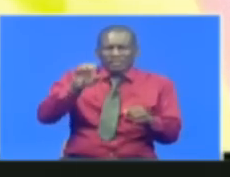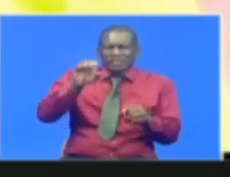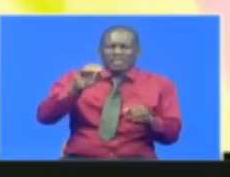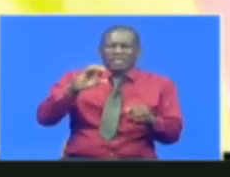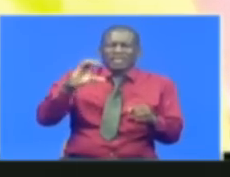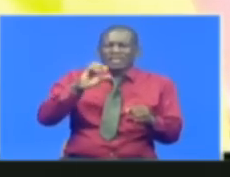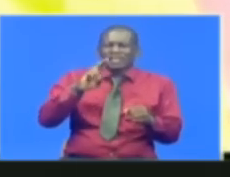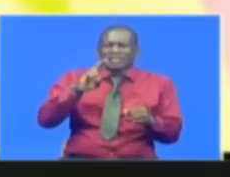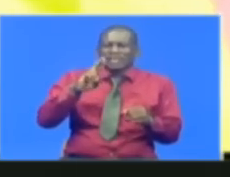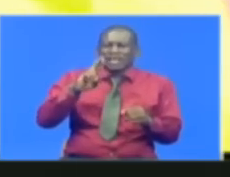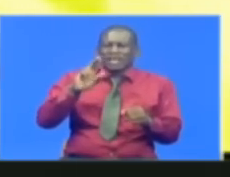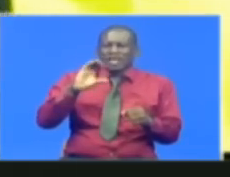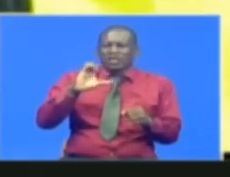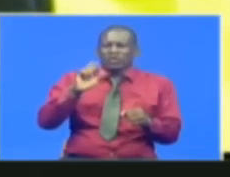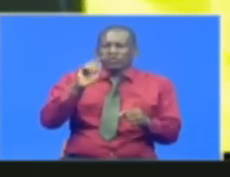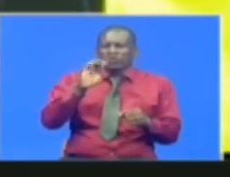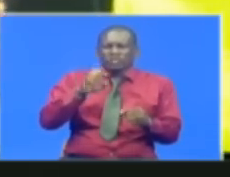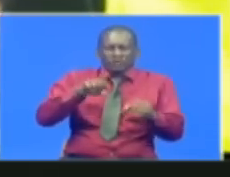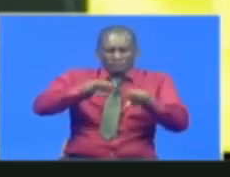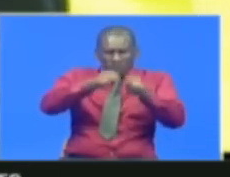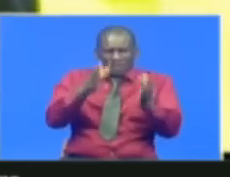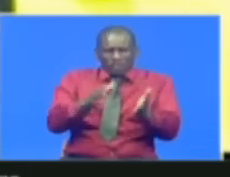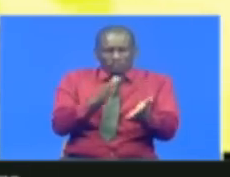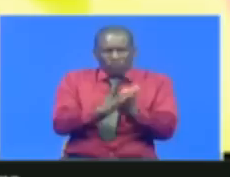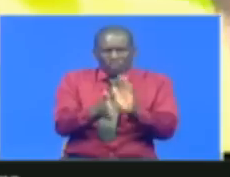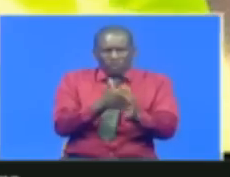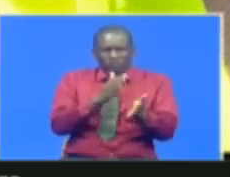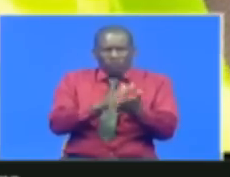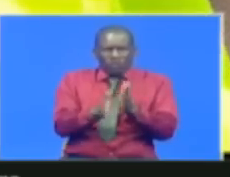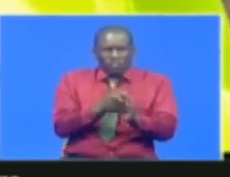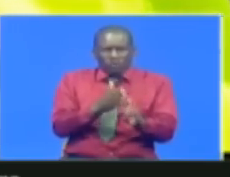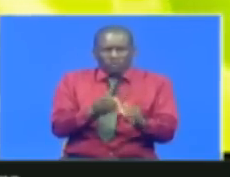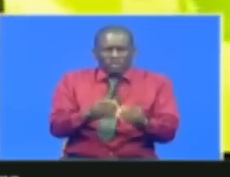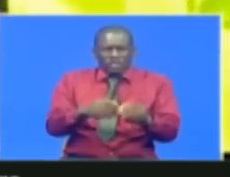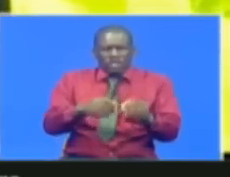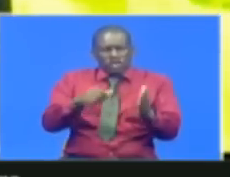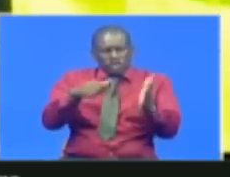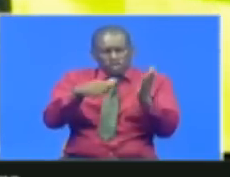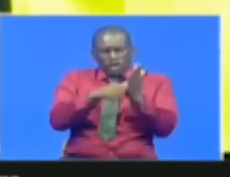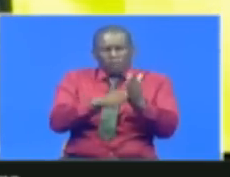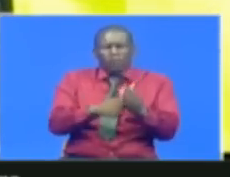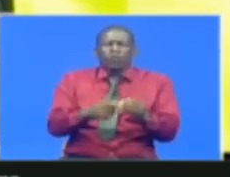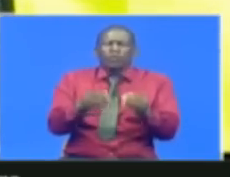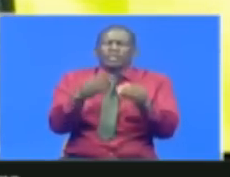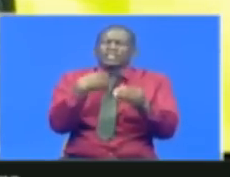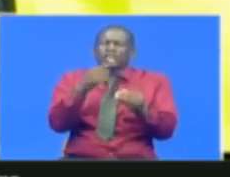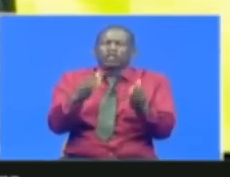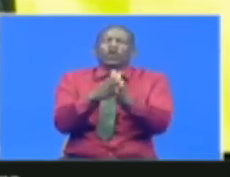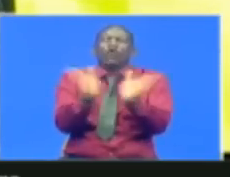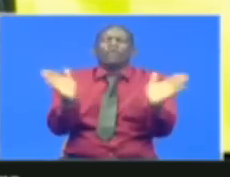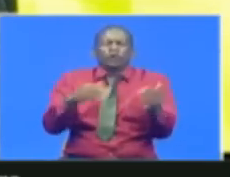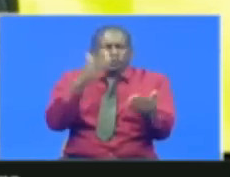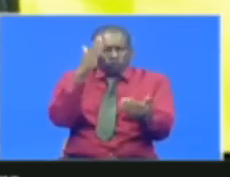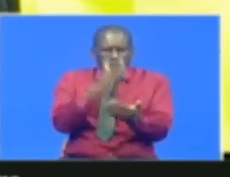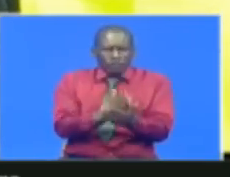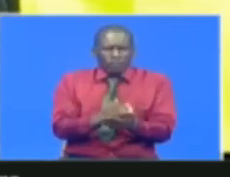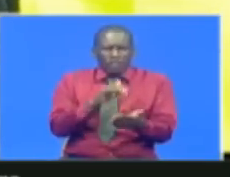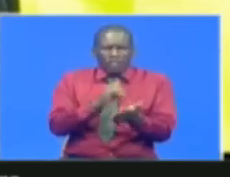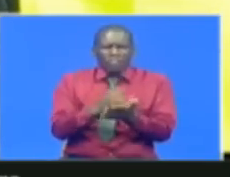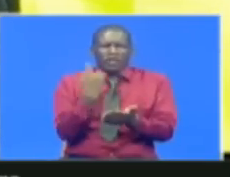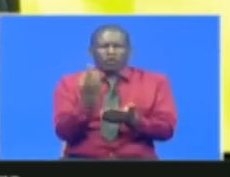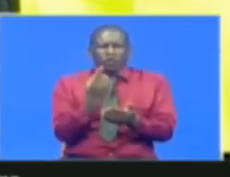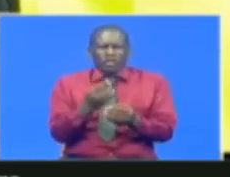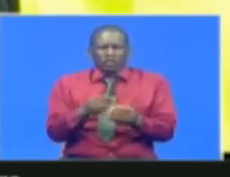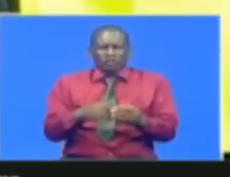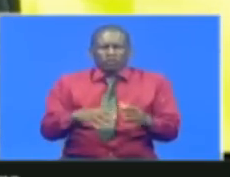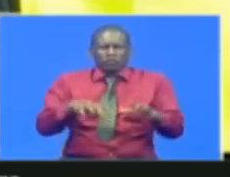brand name, then we flag those and actually then target them and open them for verification. So that alone, the seizure